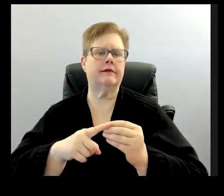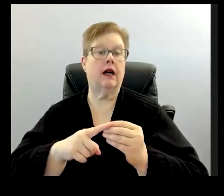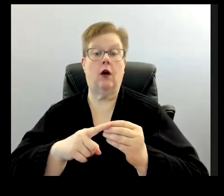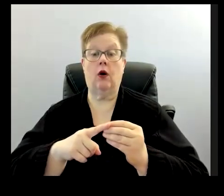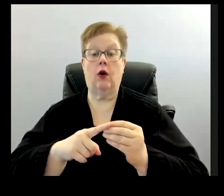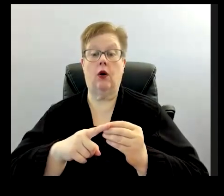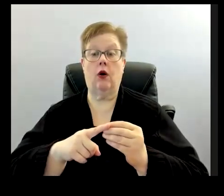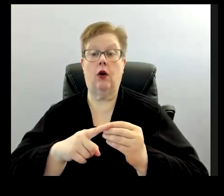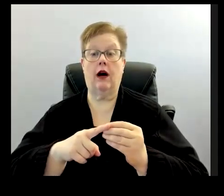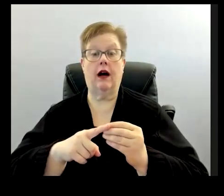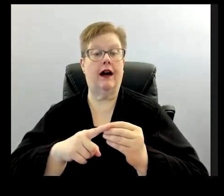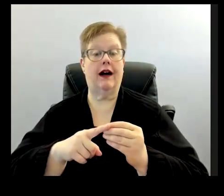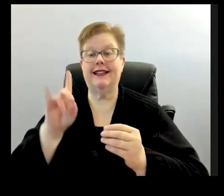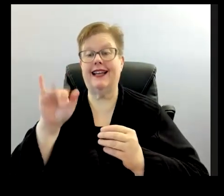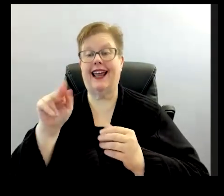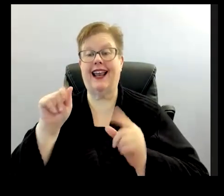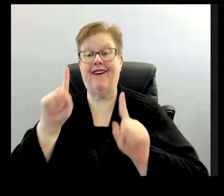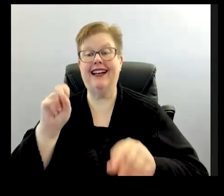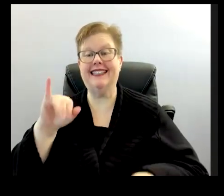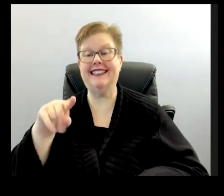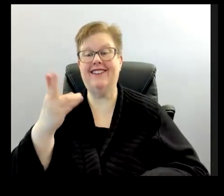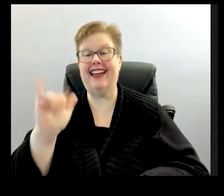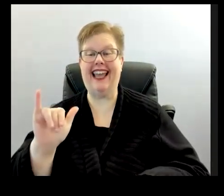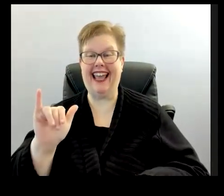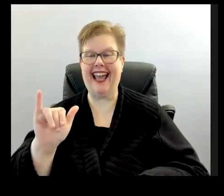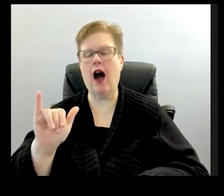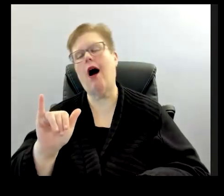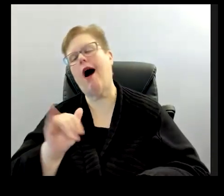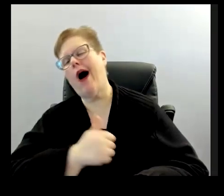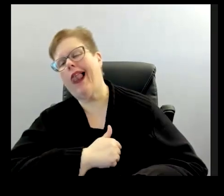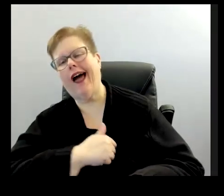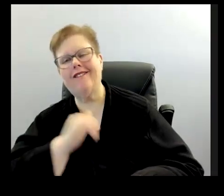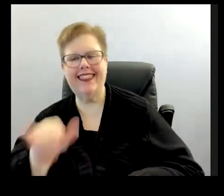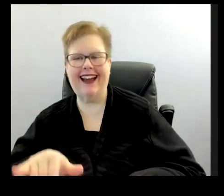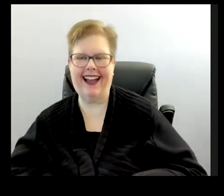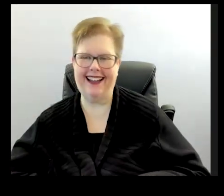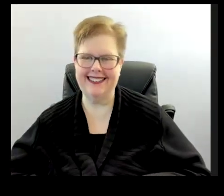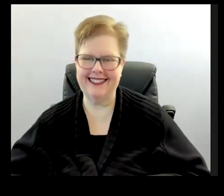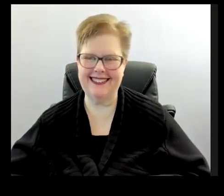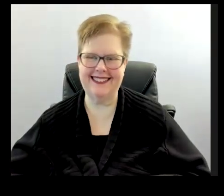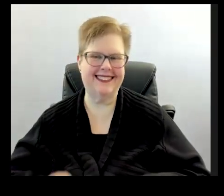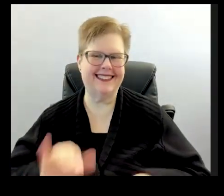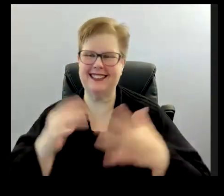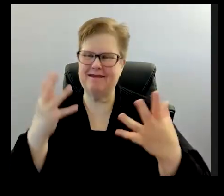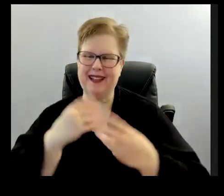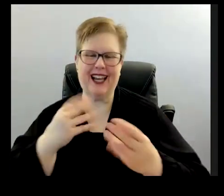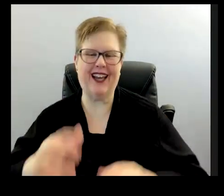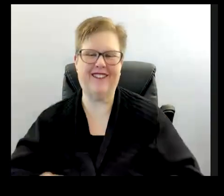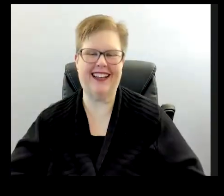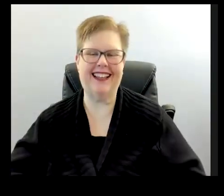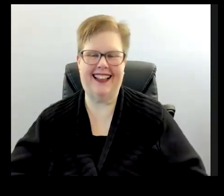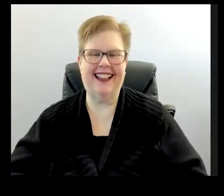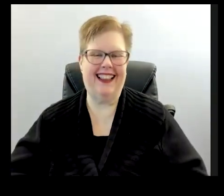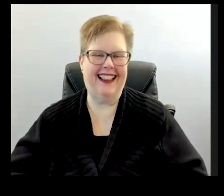oh, I see. Diana, you went to the symphony? Oh, I love that. That's beautiful.